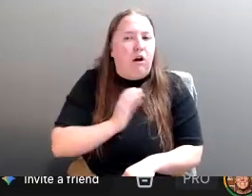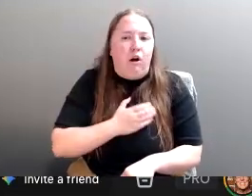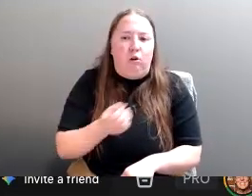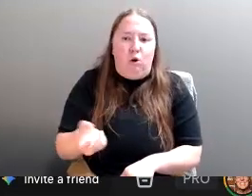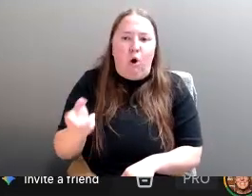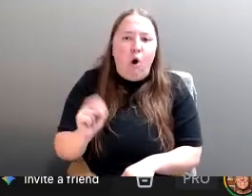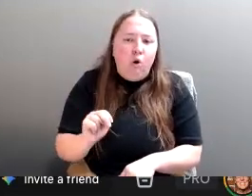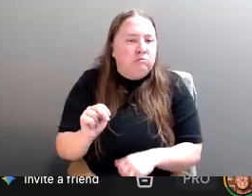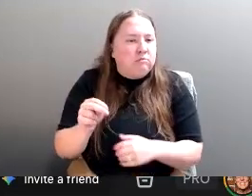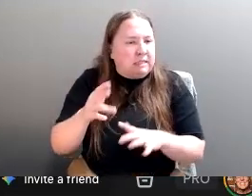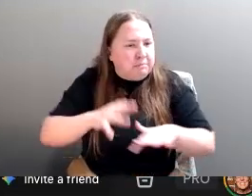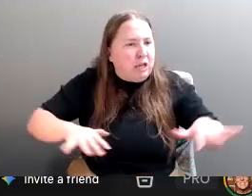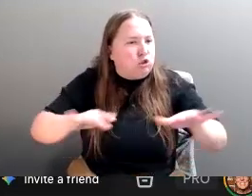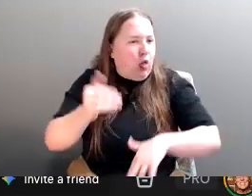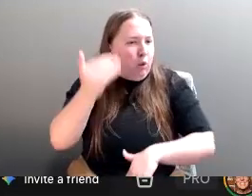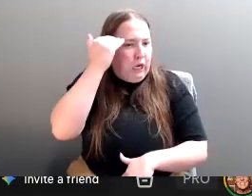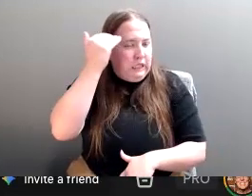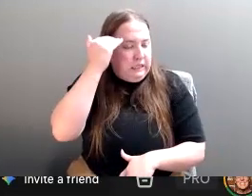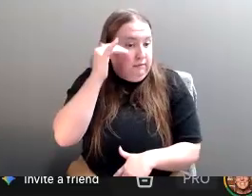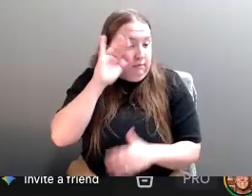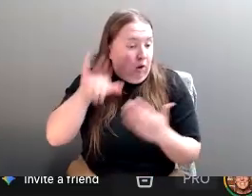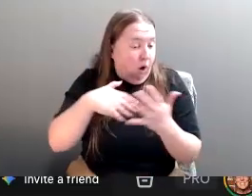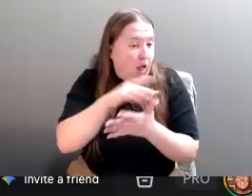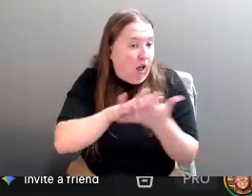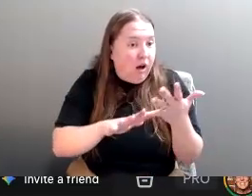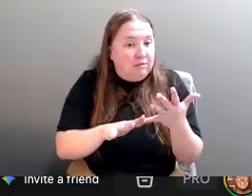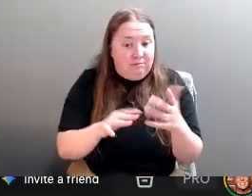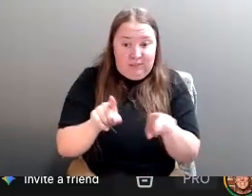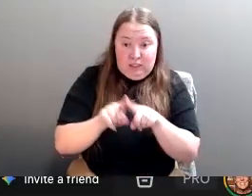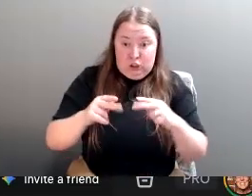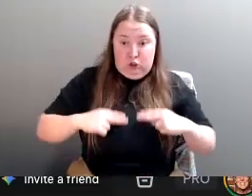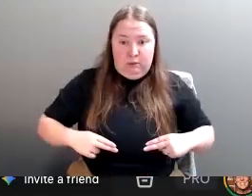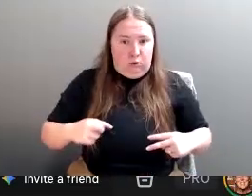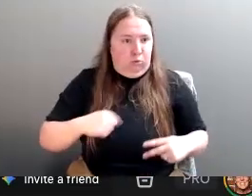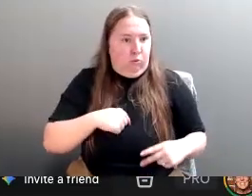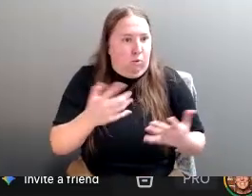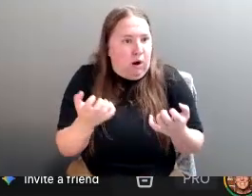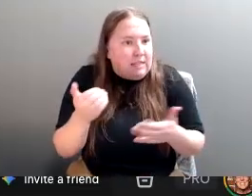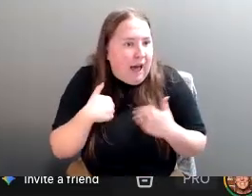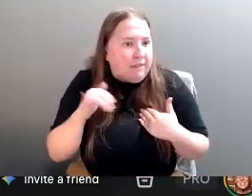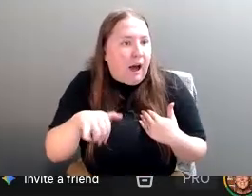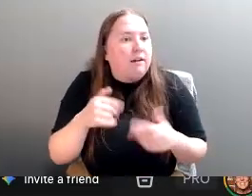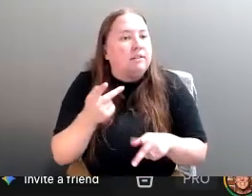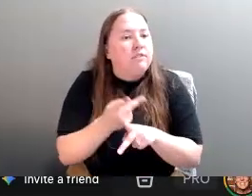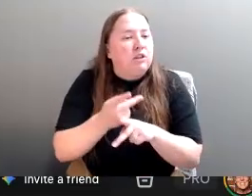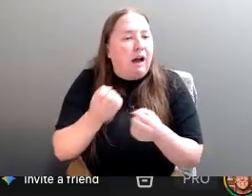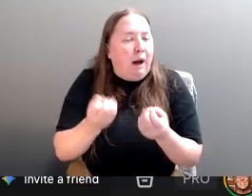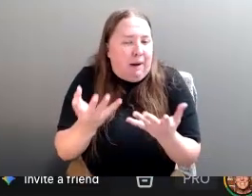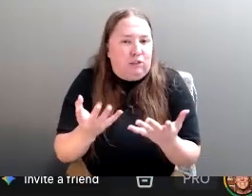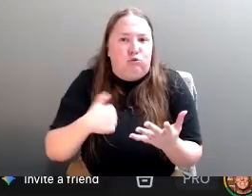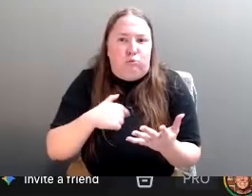own spatial, all of that, because that's part of what, as human, we want to have. And figuring out how much we can